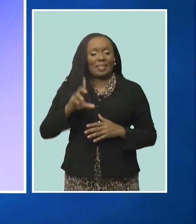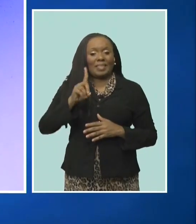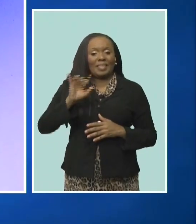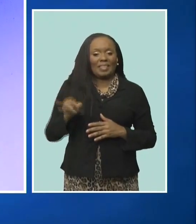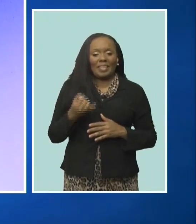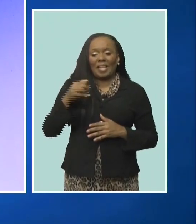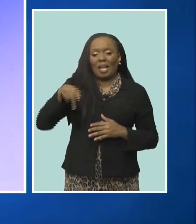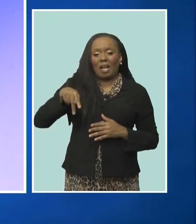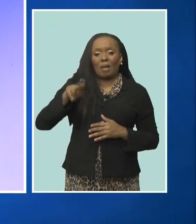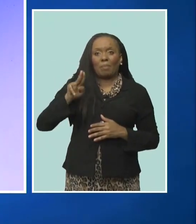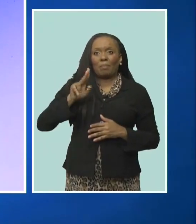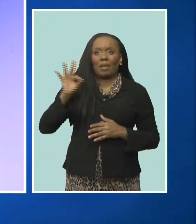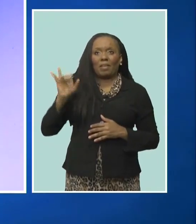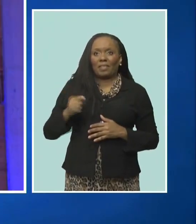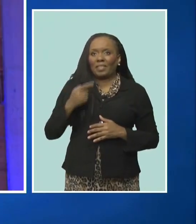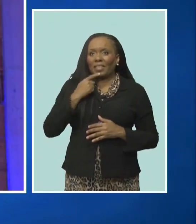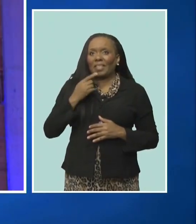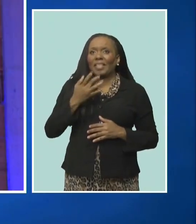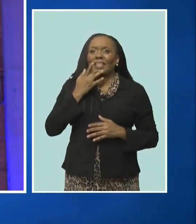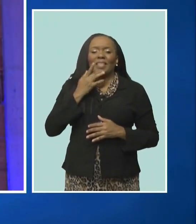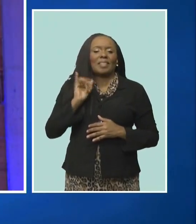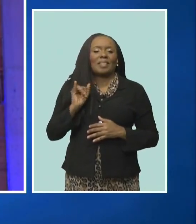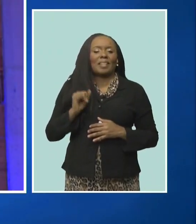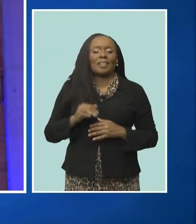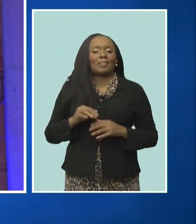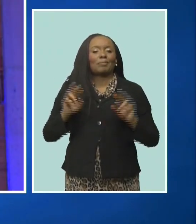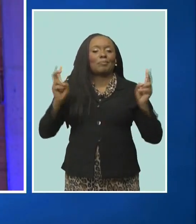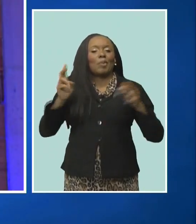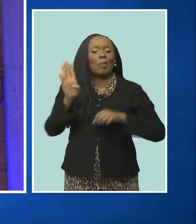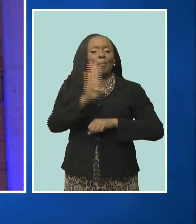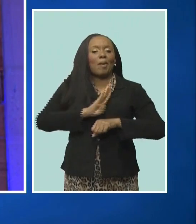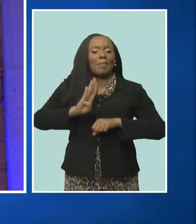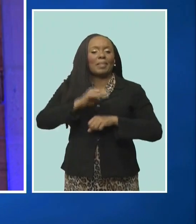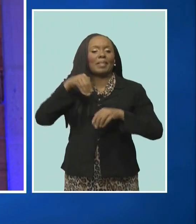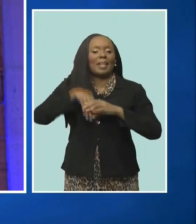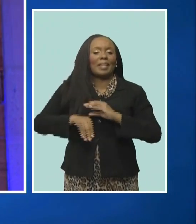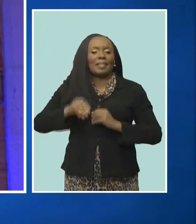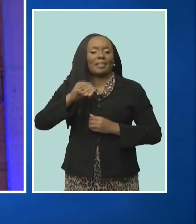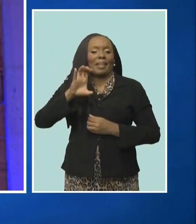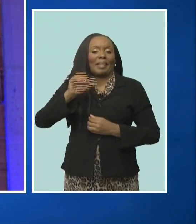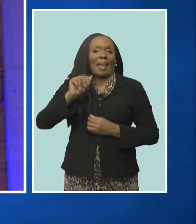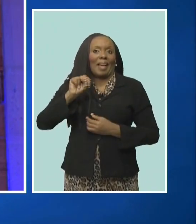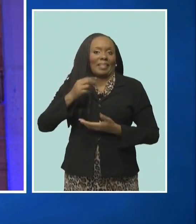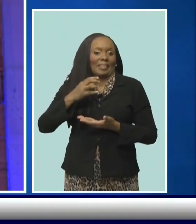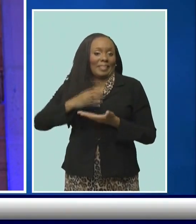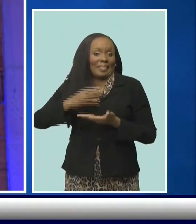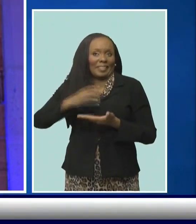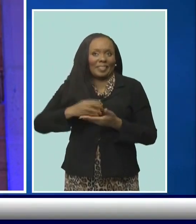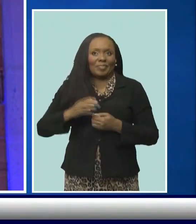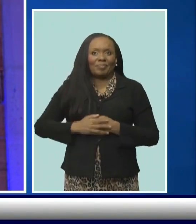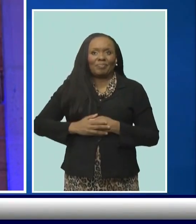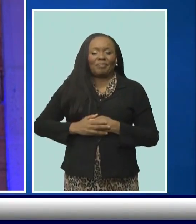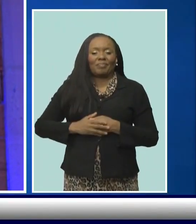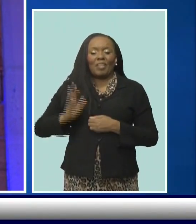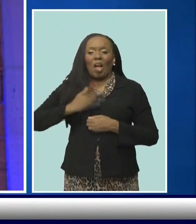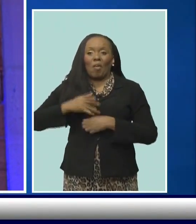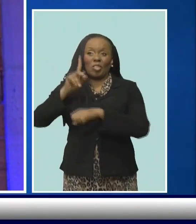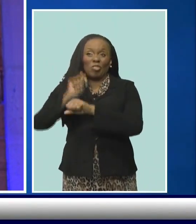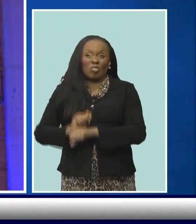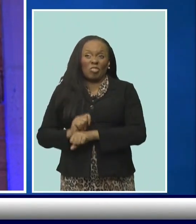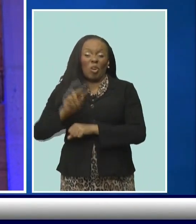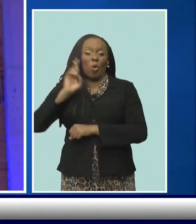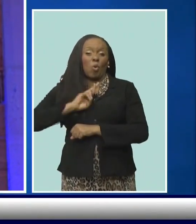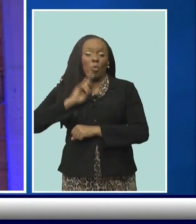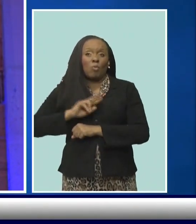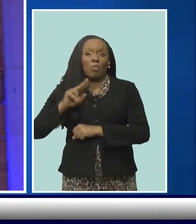as Barbados in a can. Chorus is Barbados in a can. This is bringing the traditional rum punch that we've